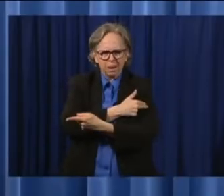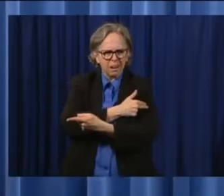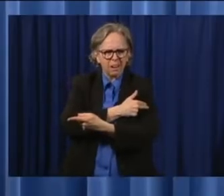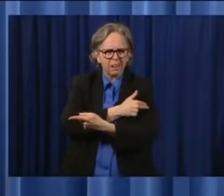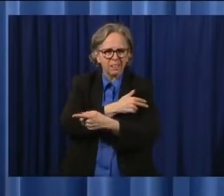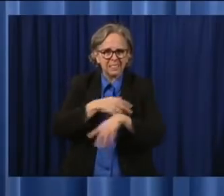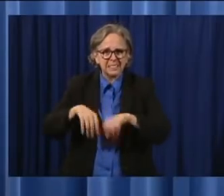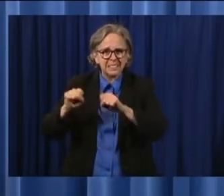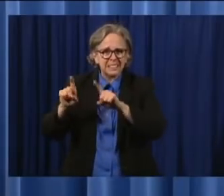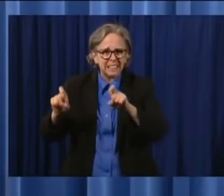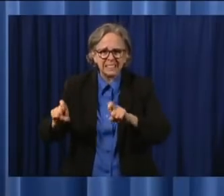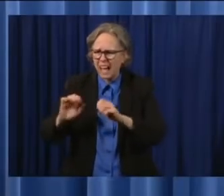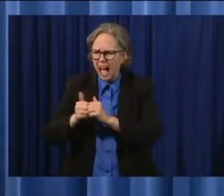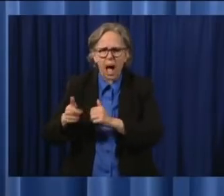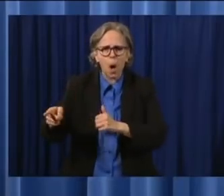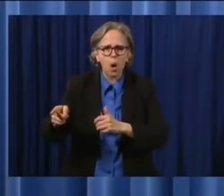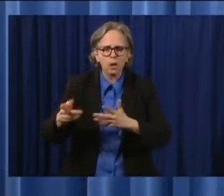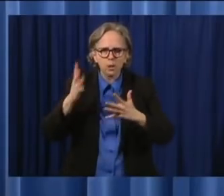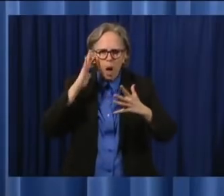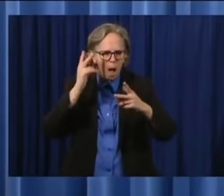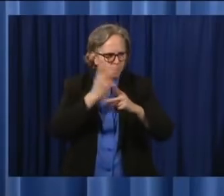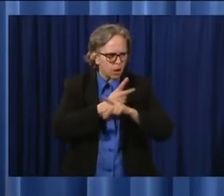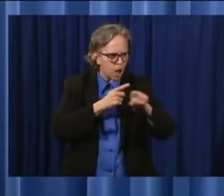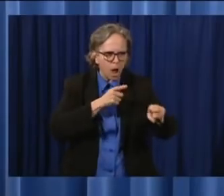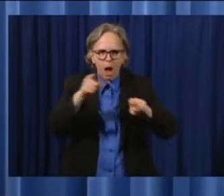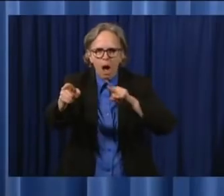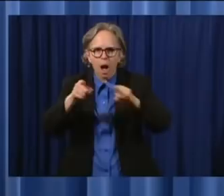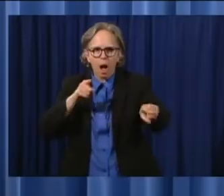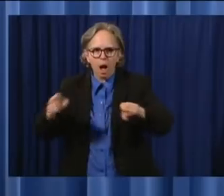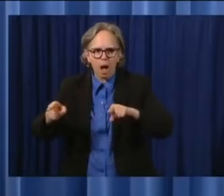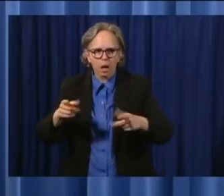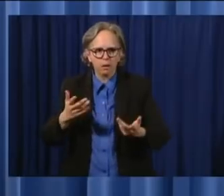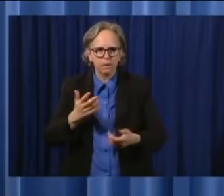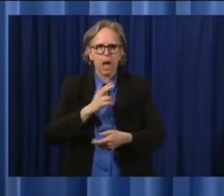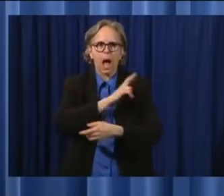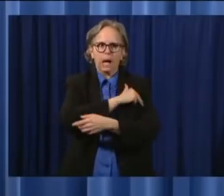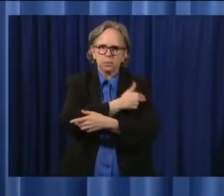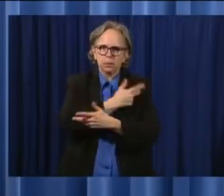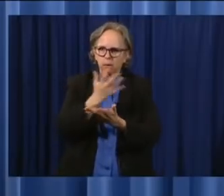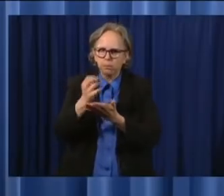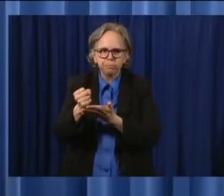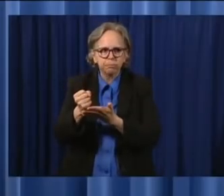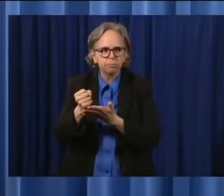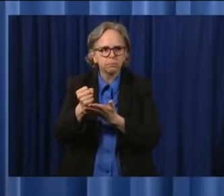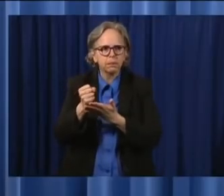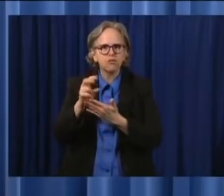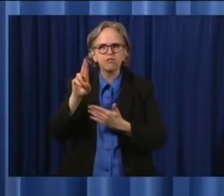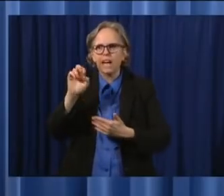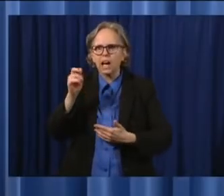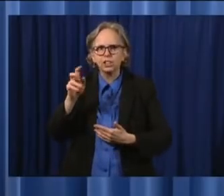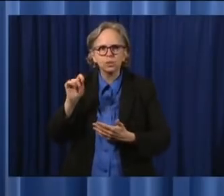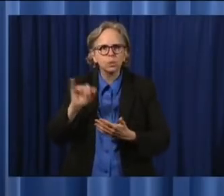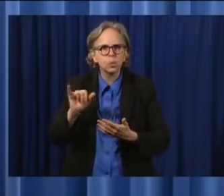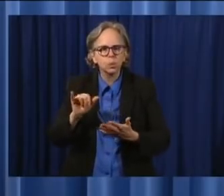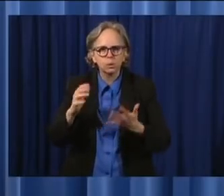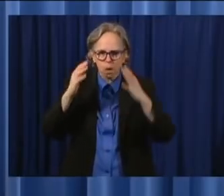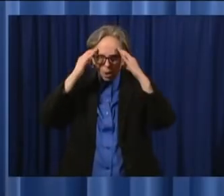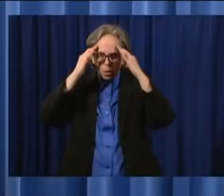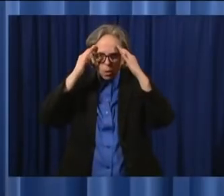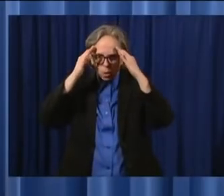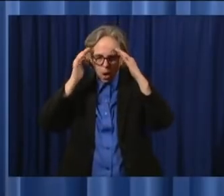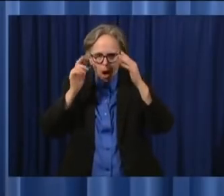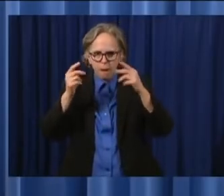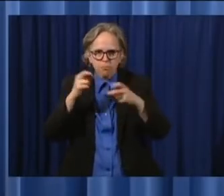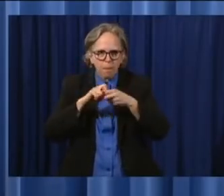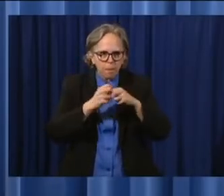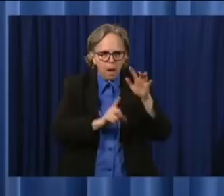this testing, they are having reagent problems as well. So it is a complicated